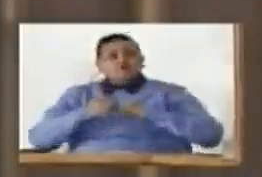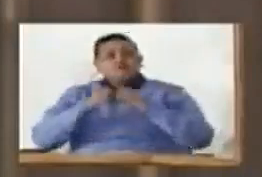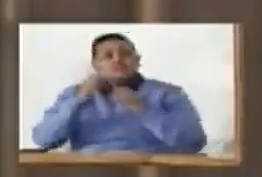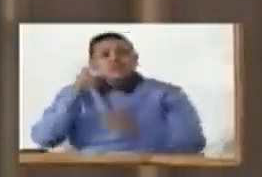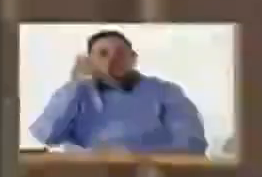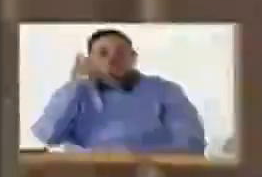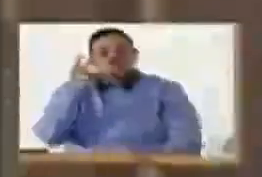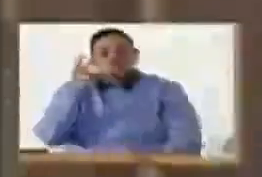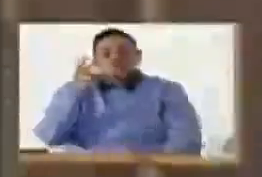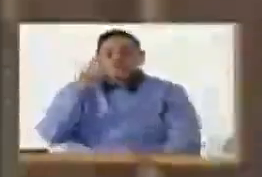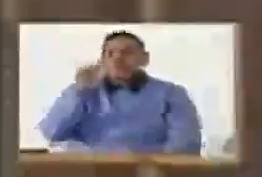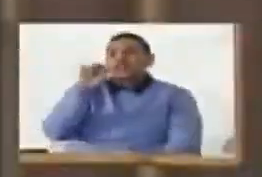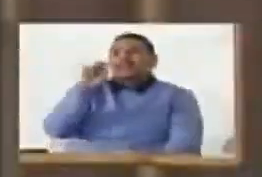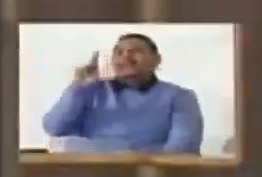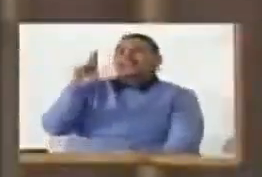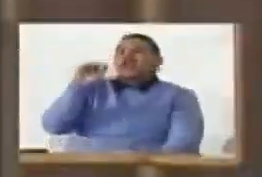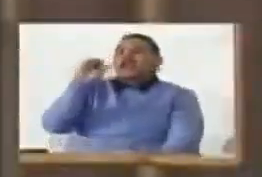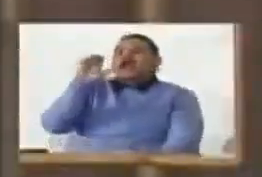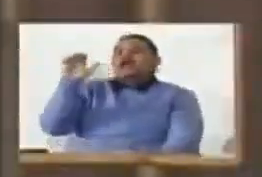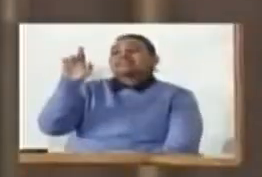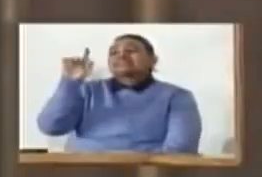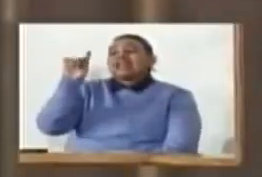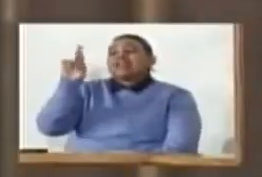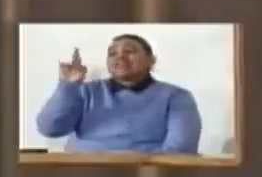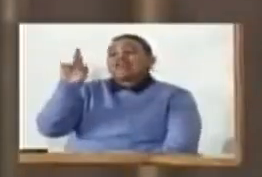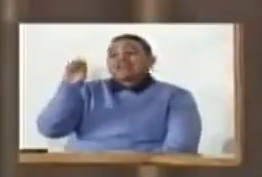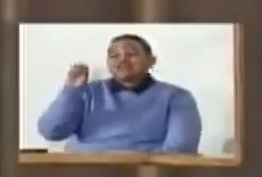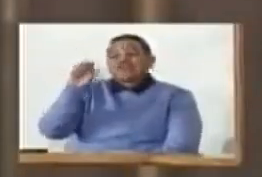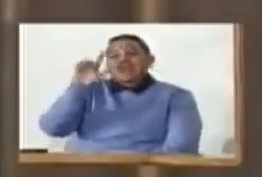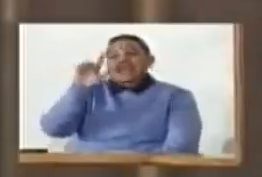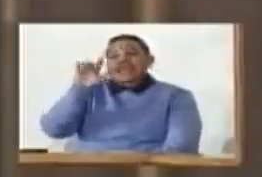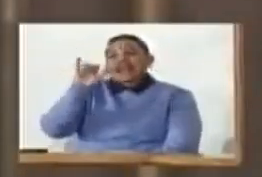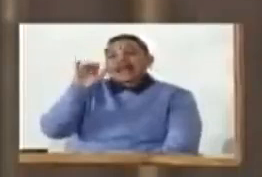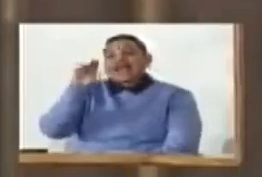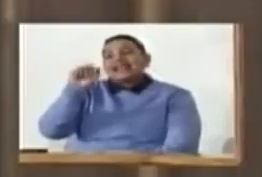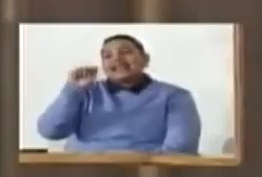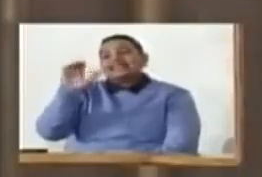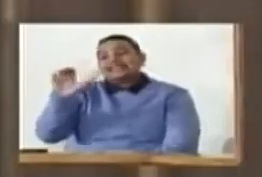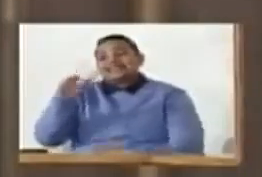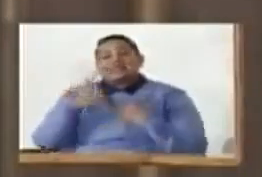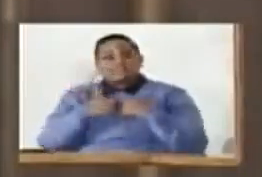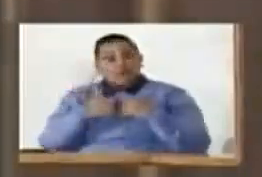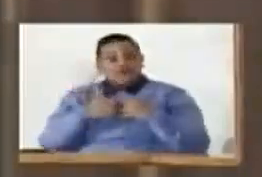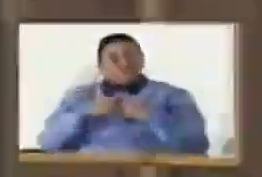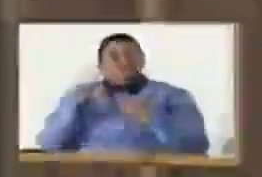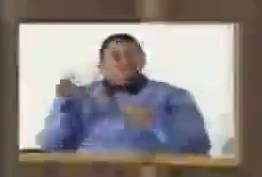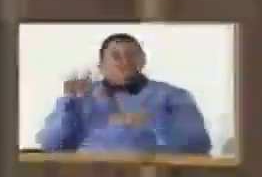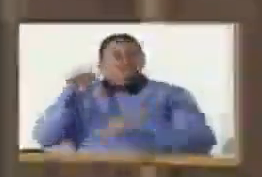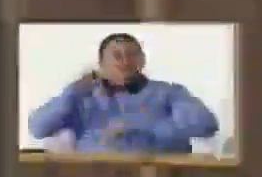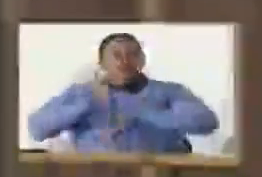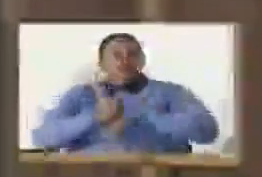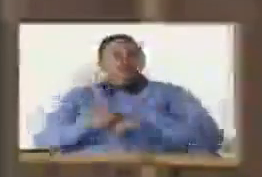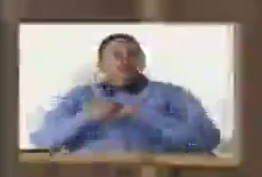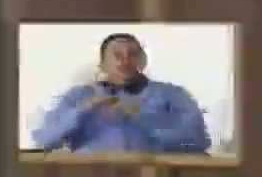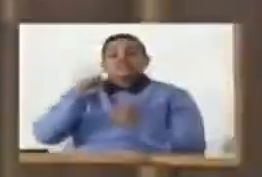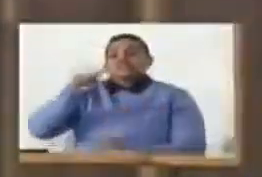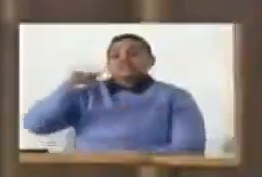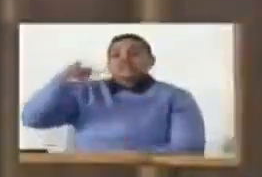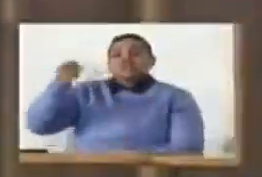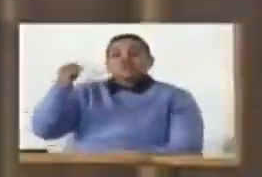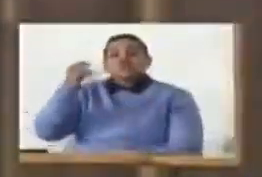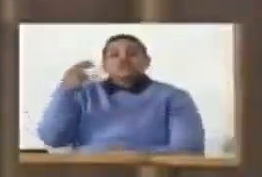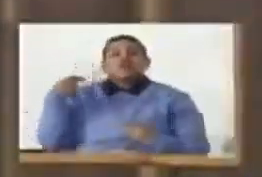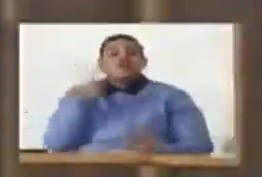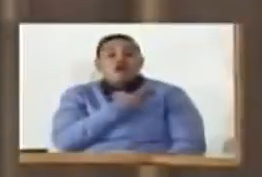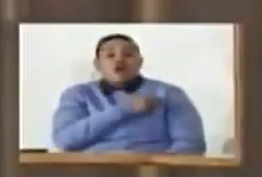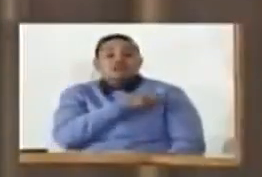2 linear accelerator LINAC machines, which are located at the St. Joseph's Hospital in